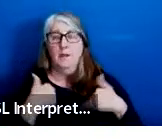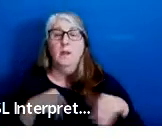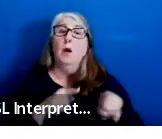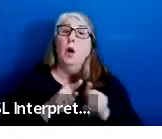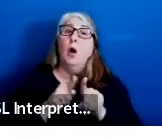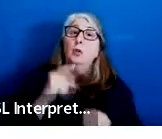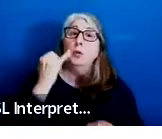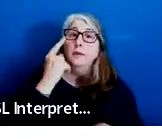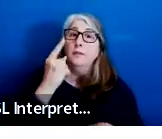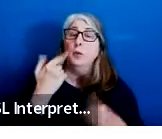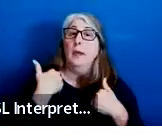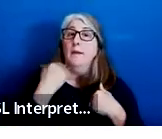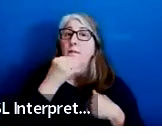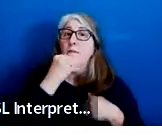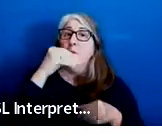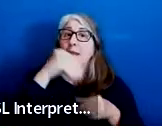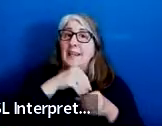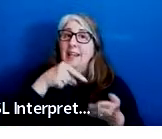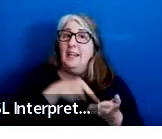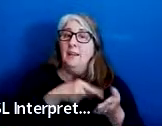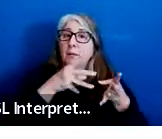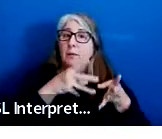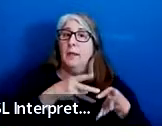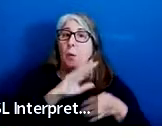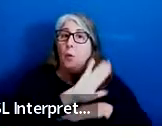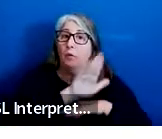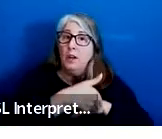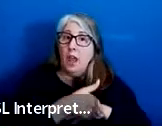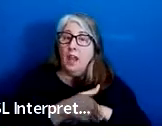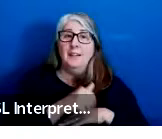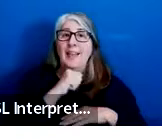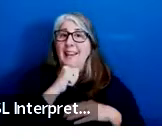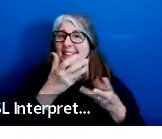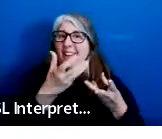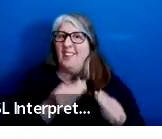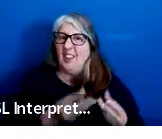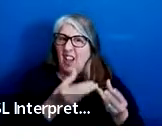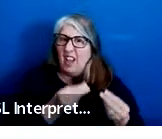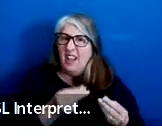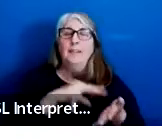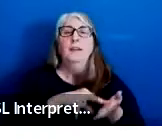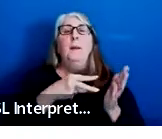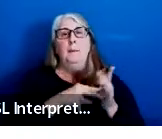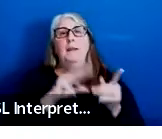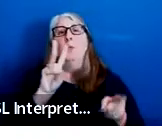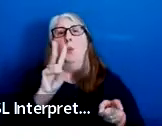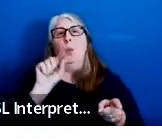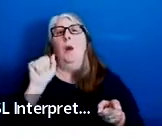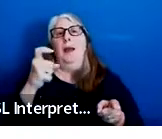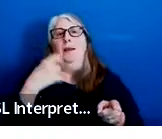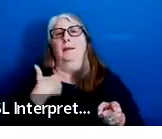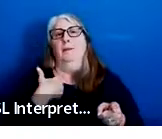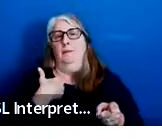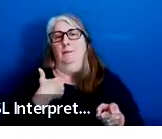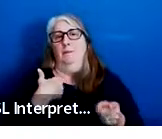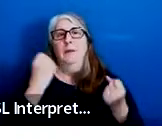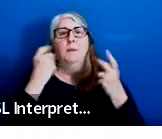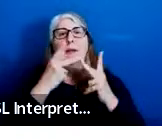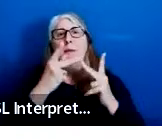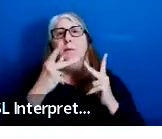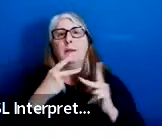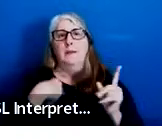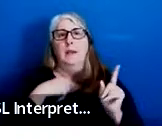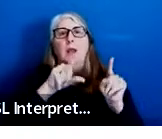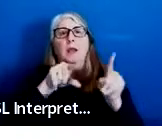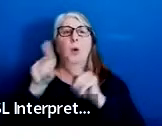you have food in it for like overnight and it doesn't get mushy, it probably has wax on it. Like a lot of the places that I go now